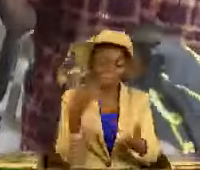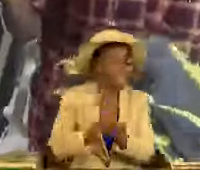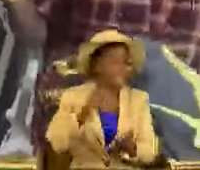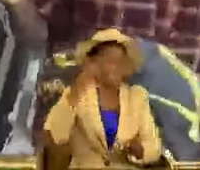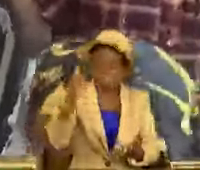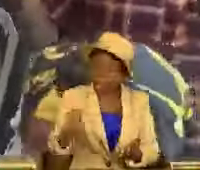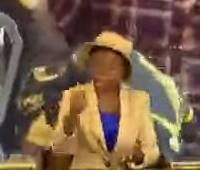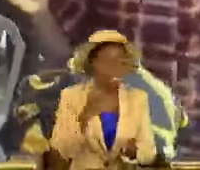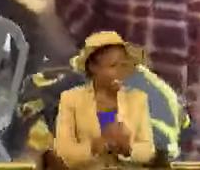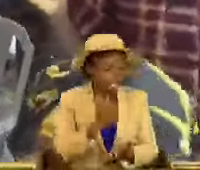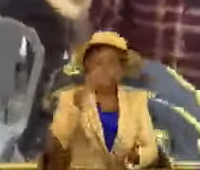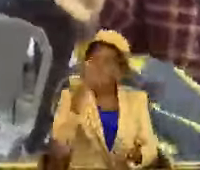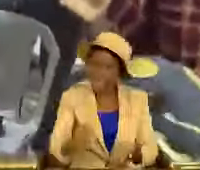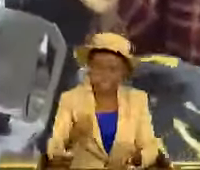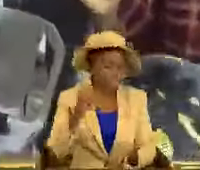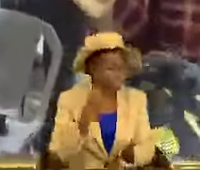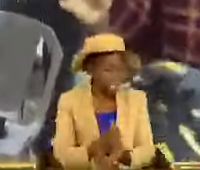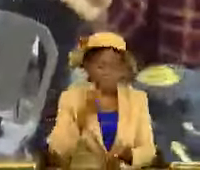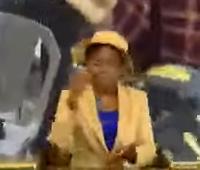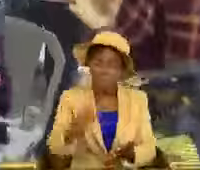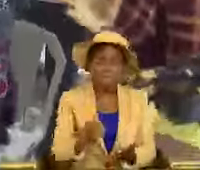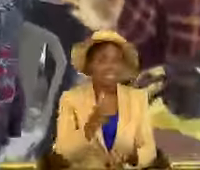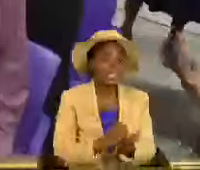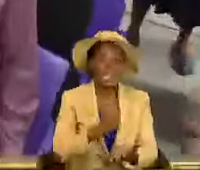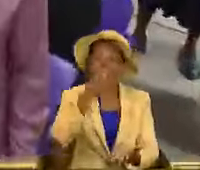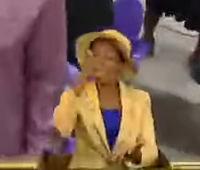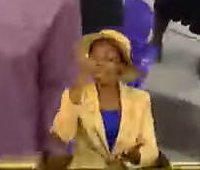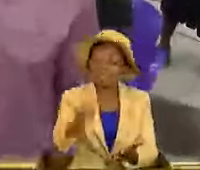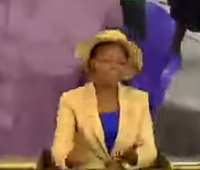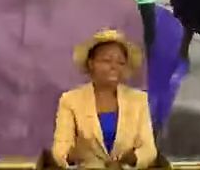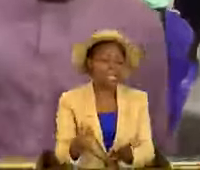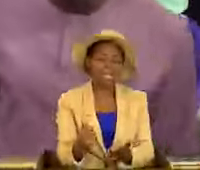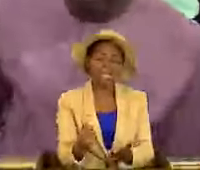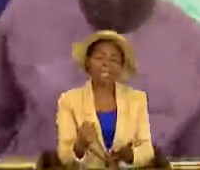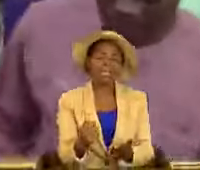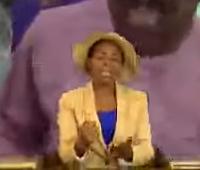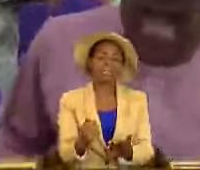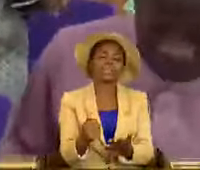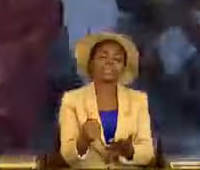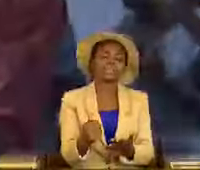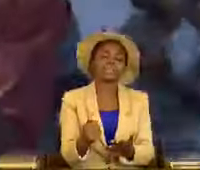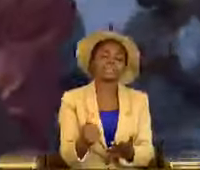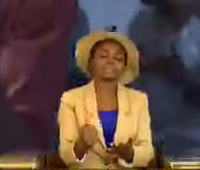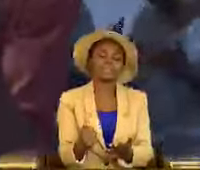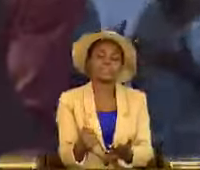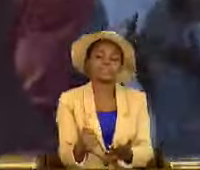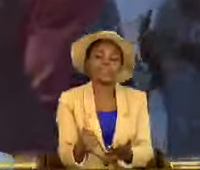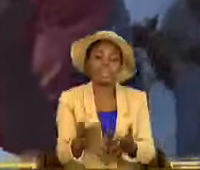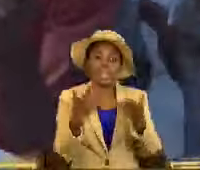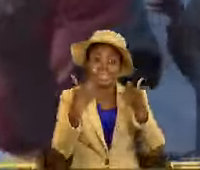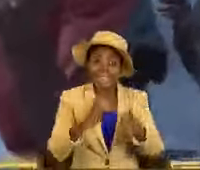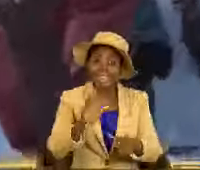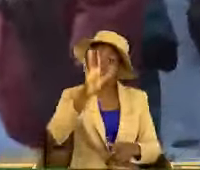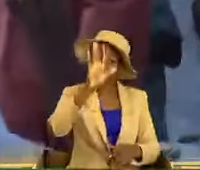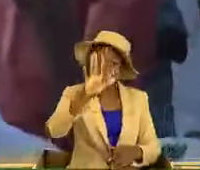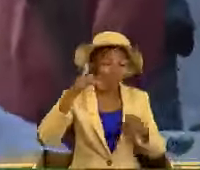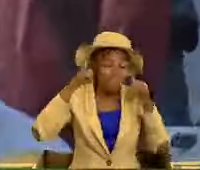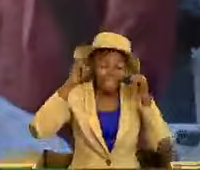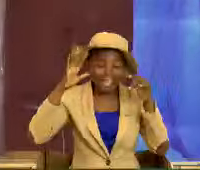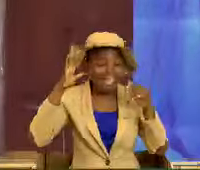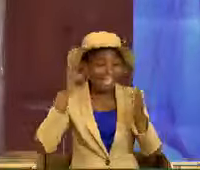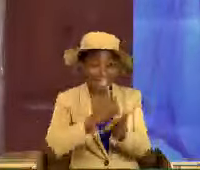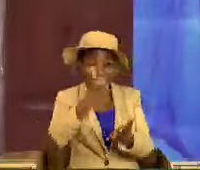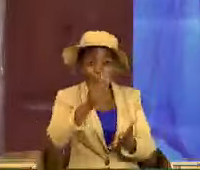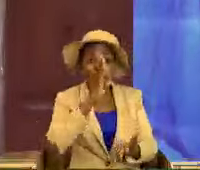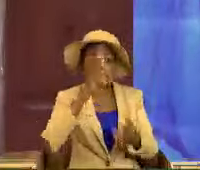backfire by fire in the name of Jesus let your amen be aggressive as I pray this